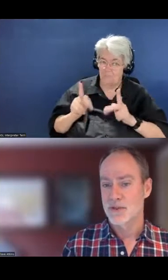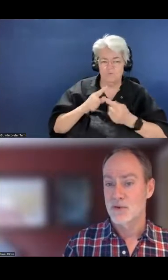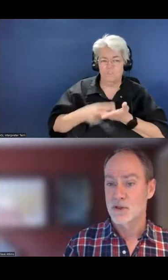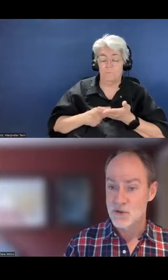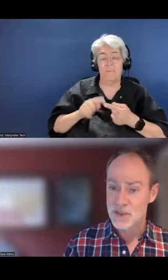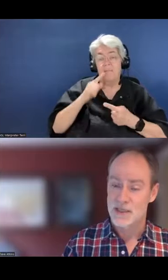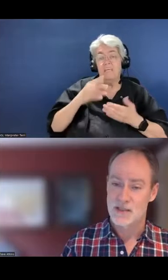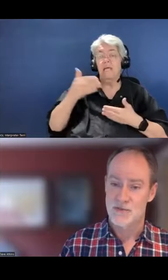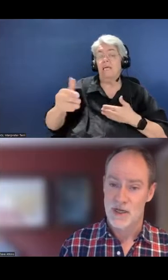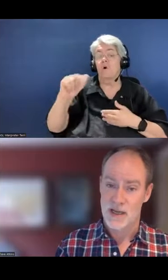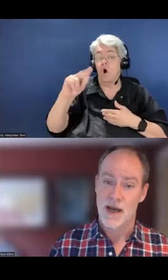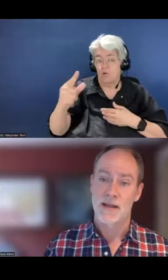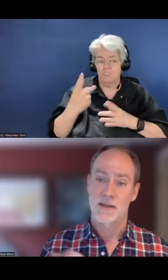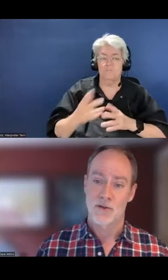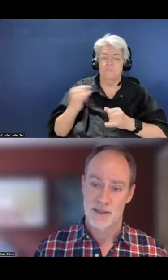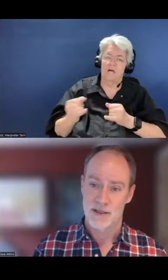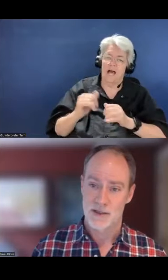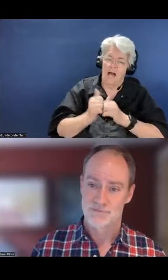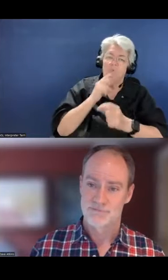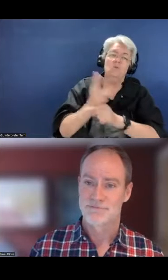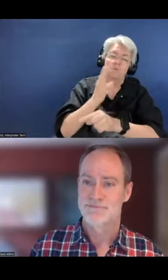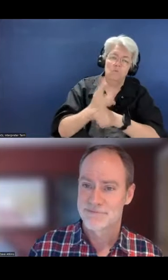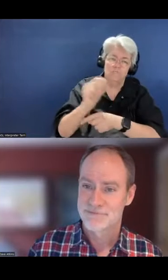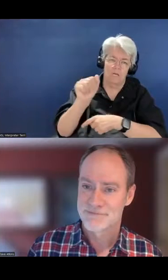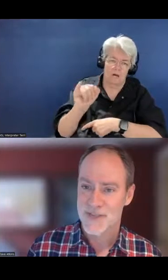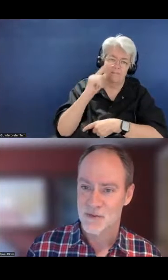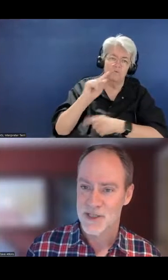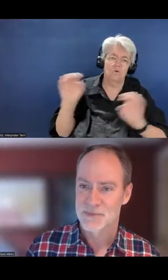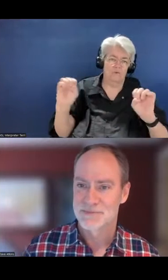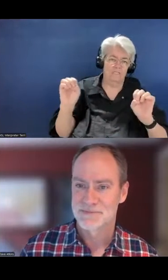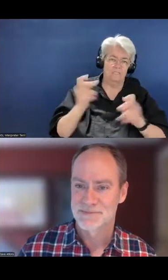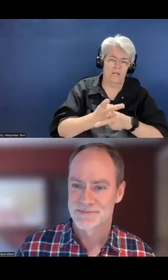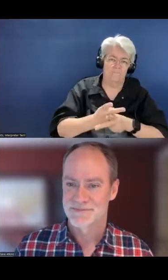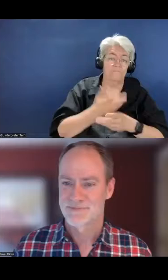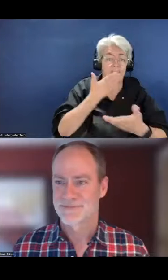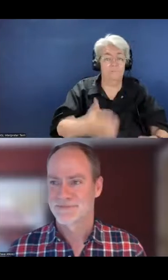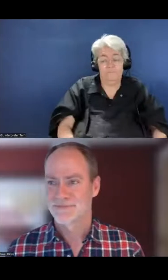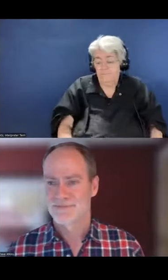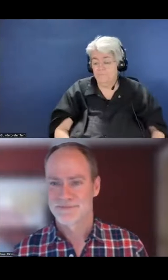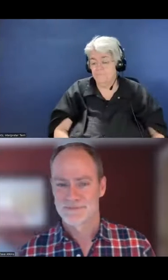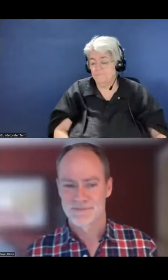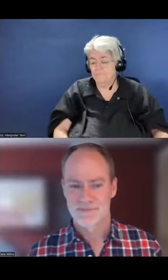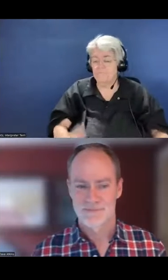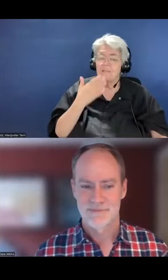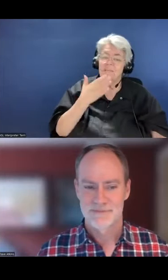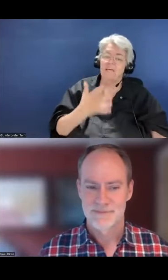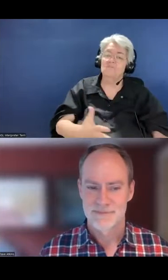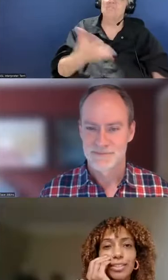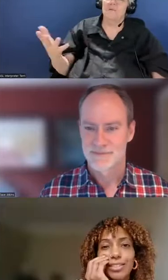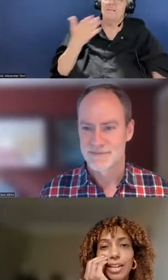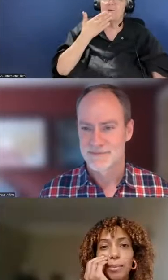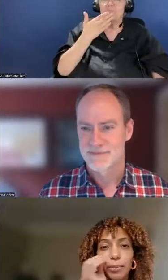August with different use cases for AI in crisis care. Thanks so much. Thank you so much, Dave. I appreciate you